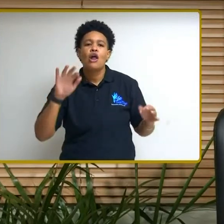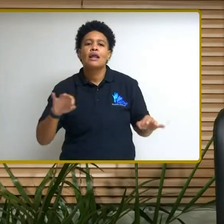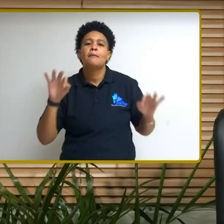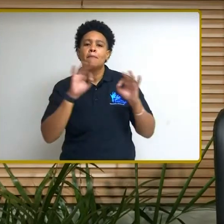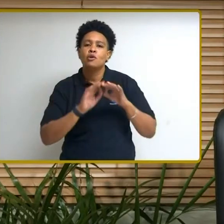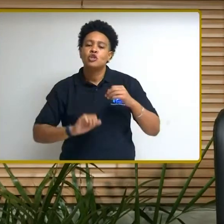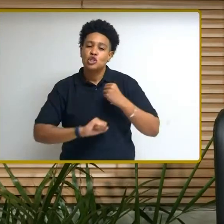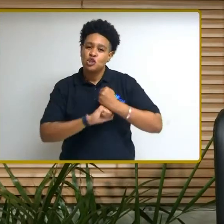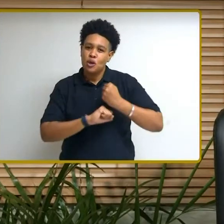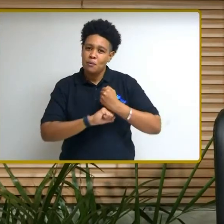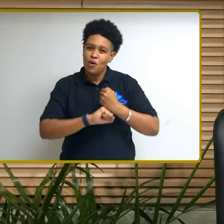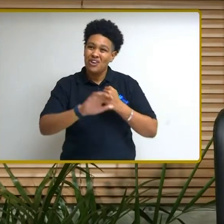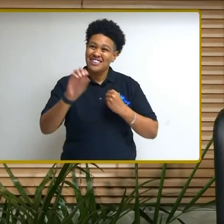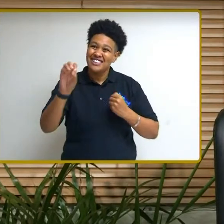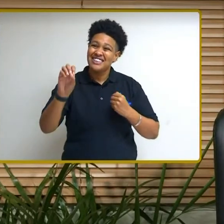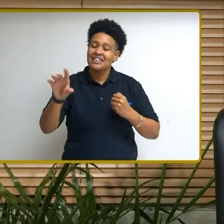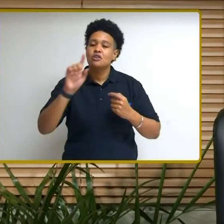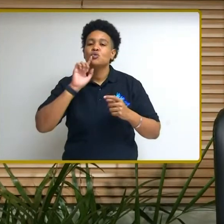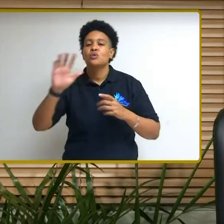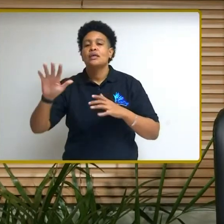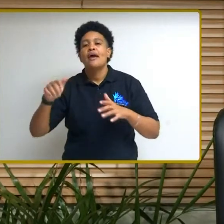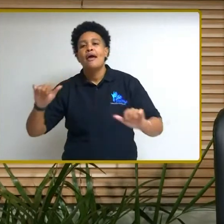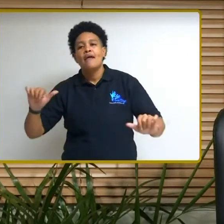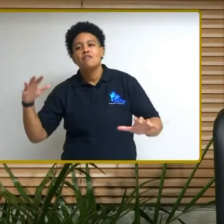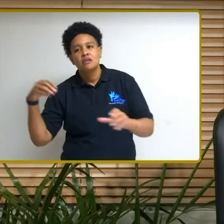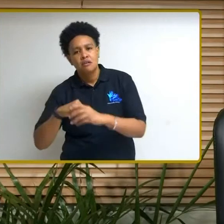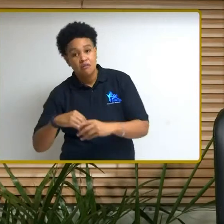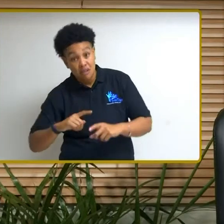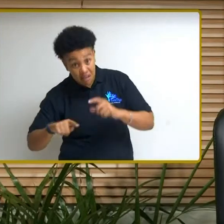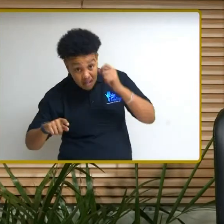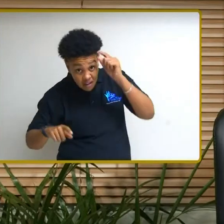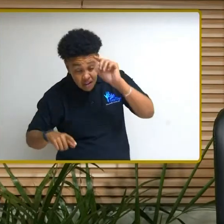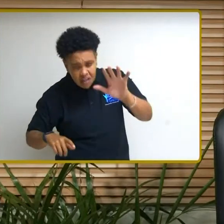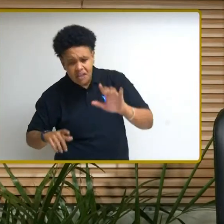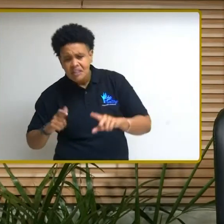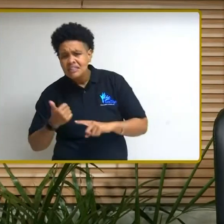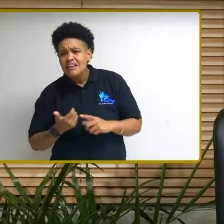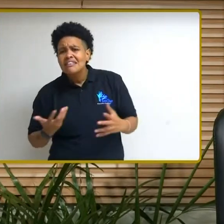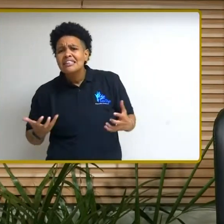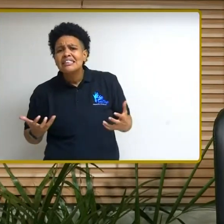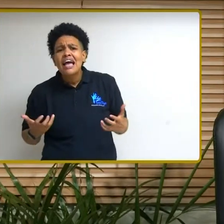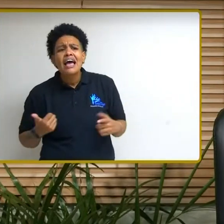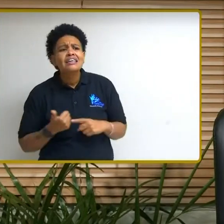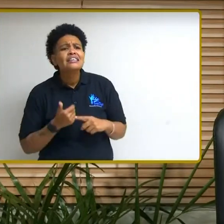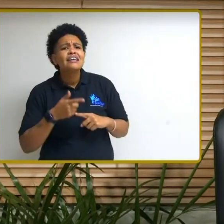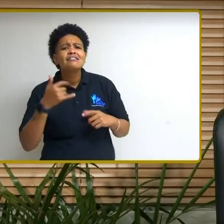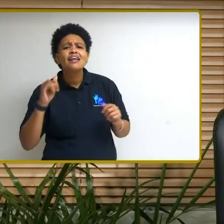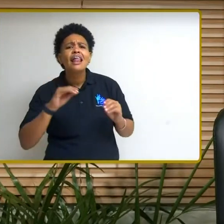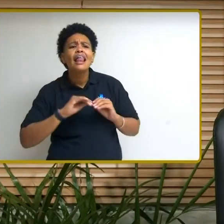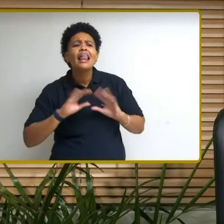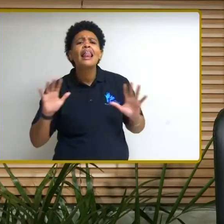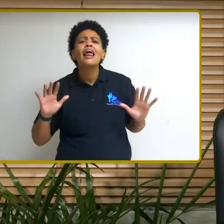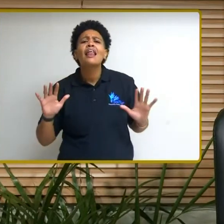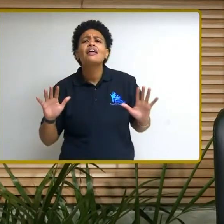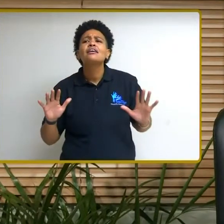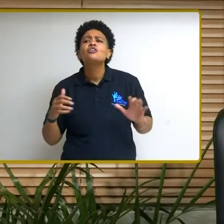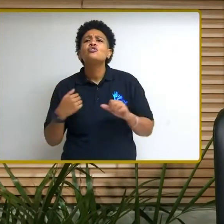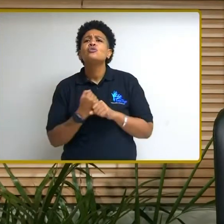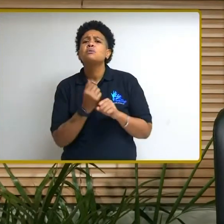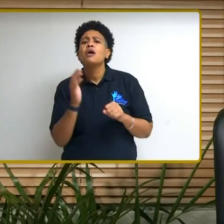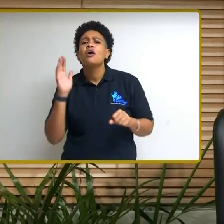support to their efforts. However, the desire is clearly to get